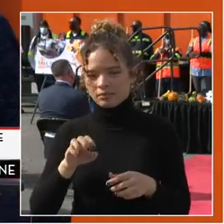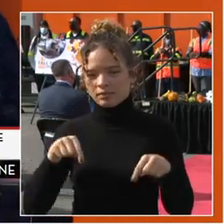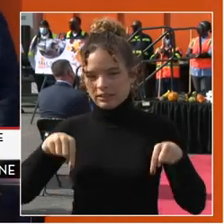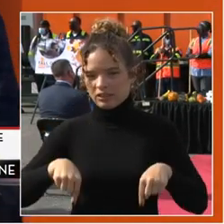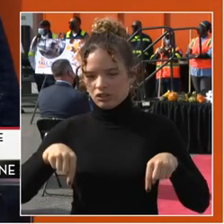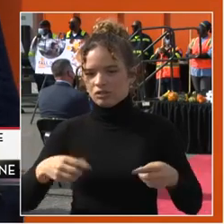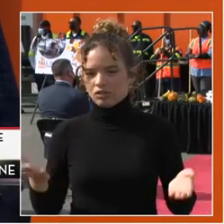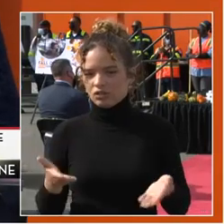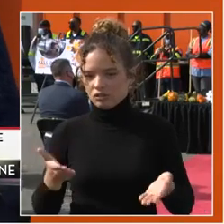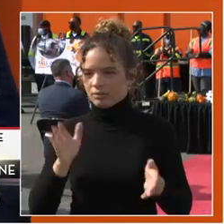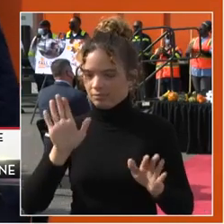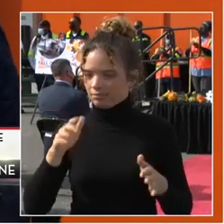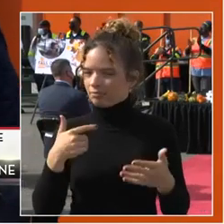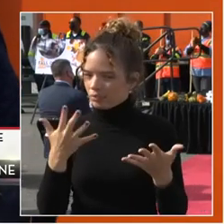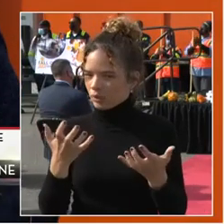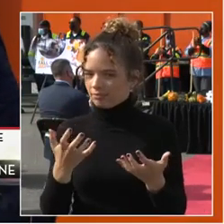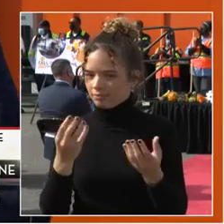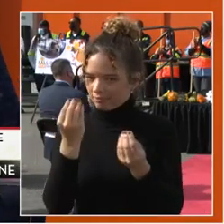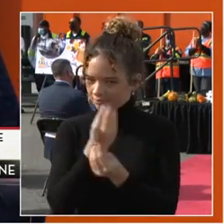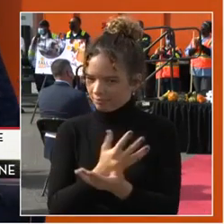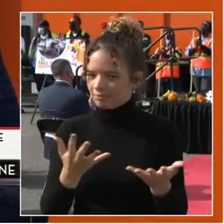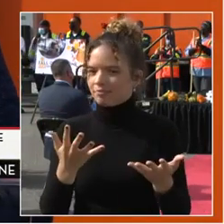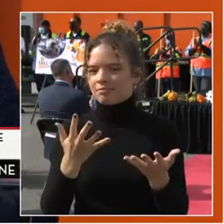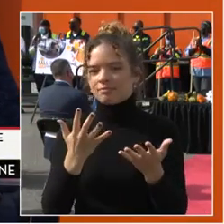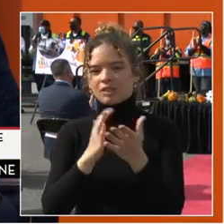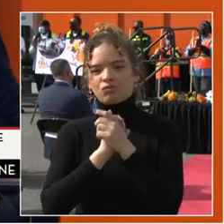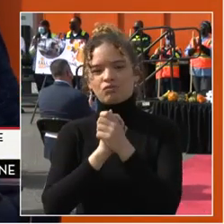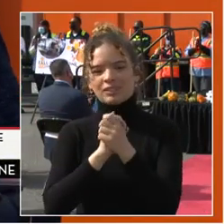teachers, don't you? Let's hear it for our teachers, boys and girls.